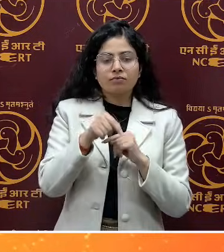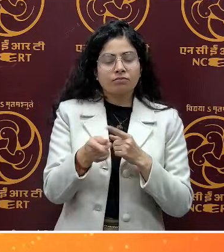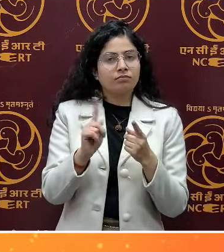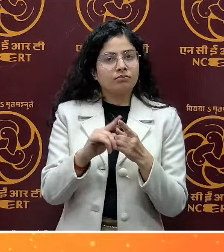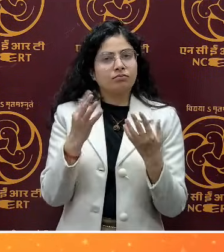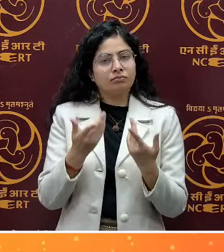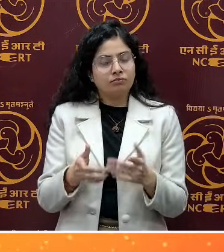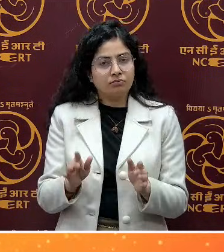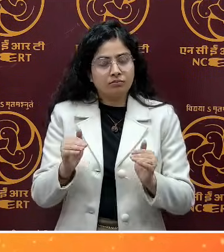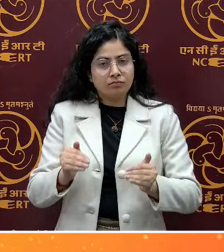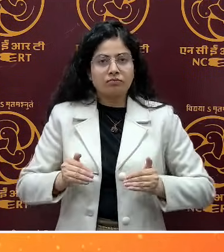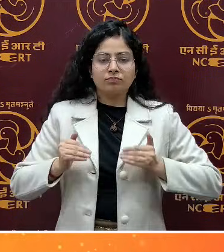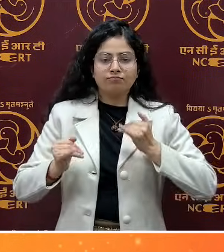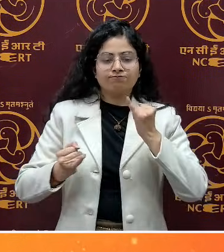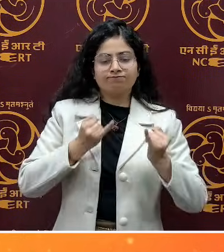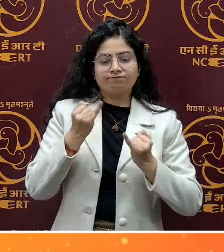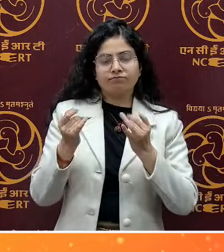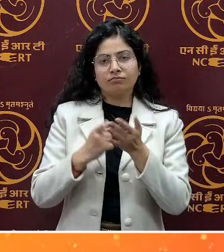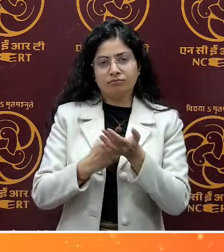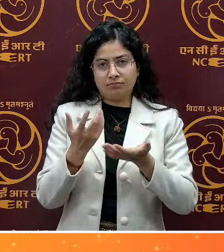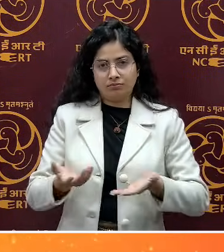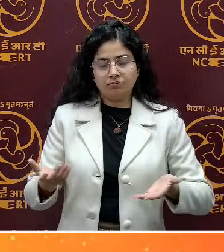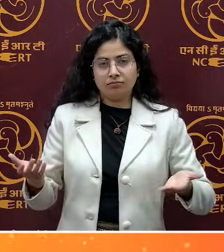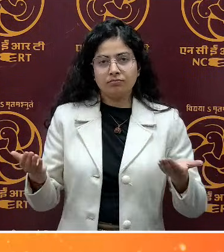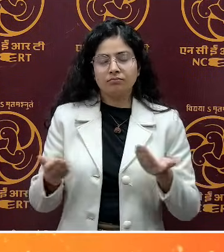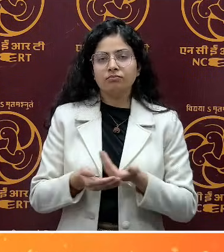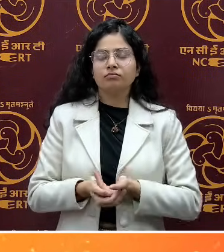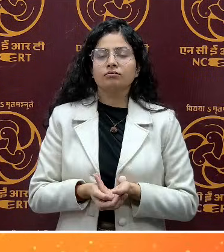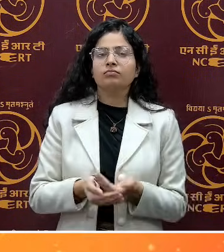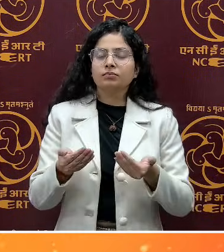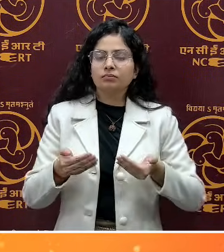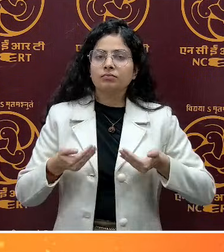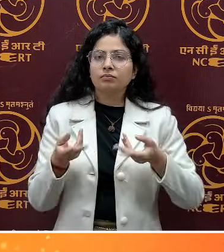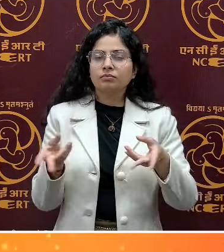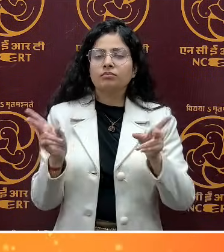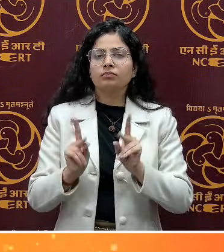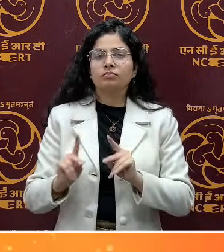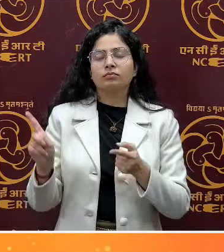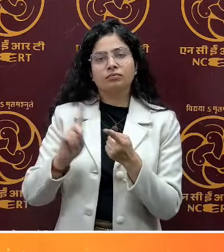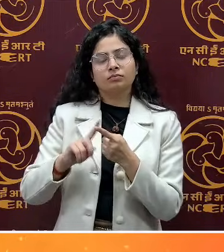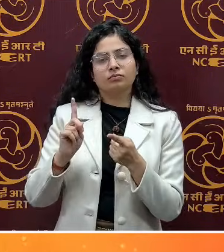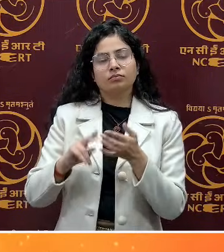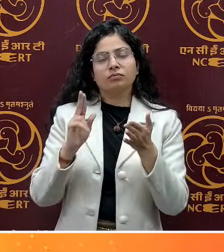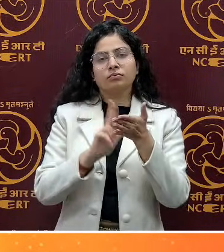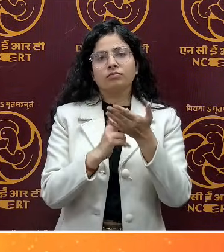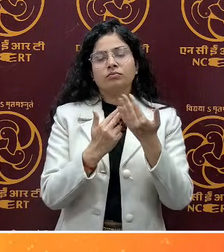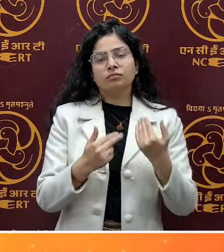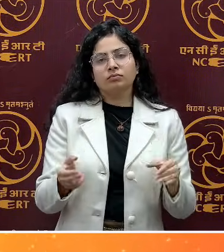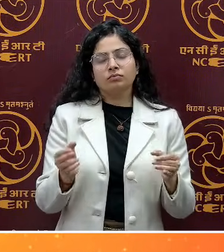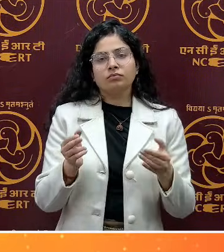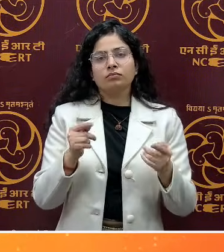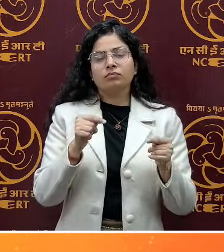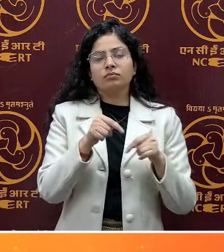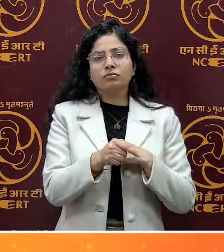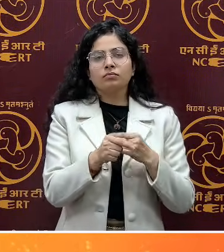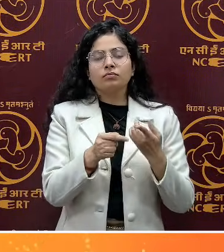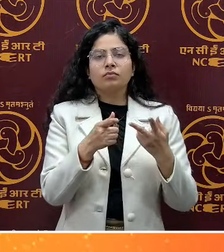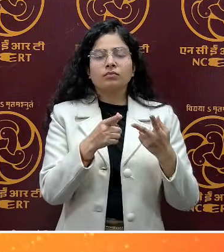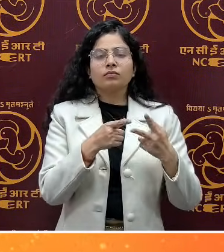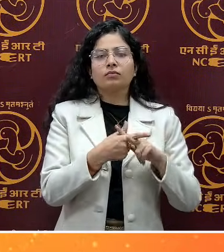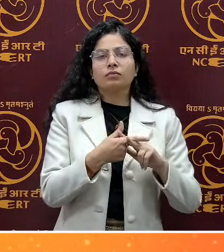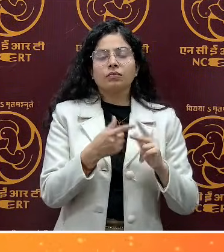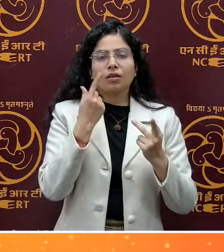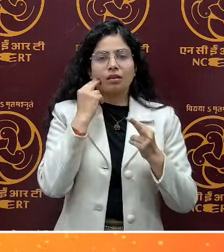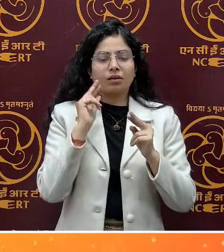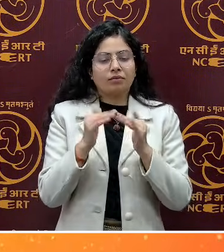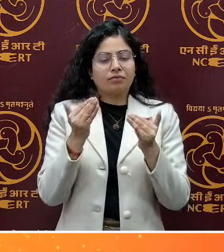happening, we'll search for more resources, and that keeps on happening, the nature gets disturbed. So what exactly we